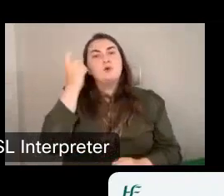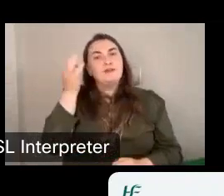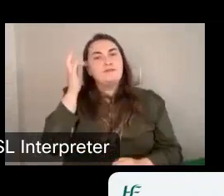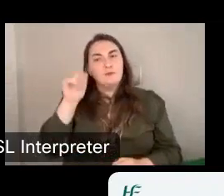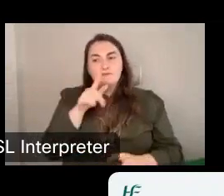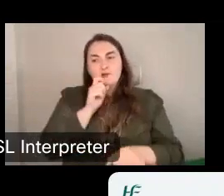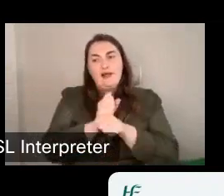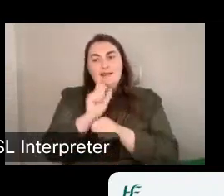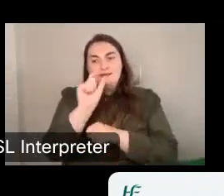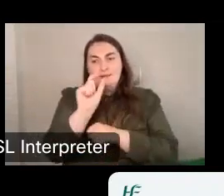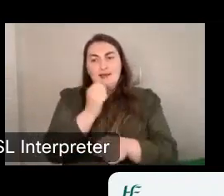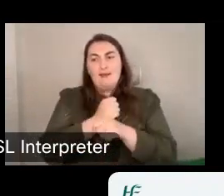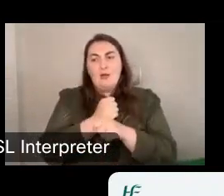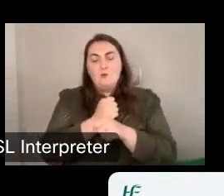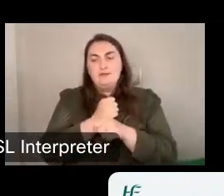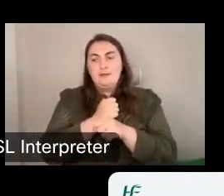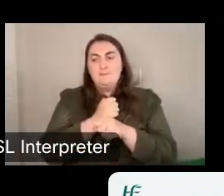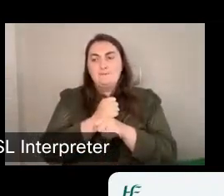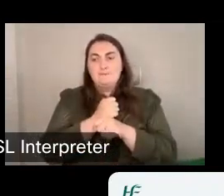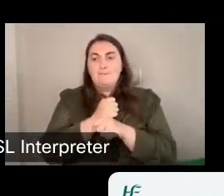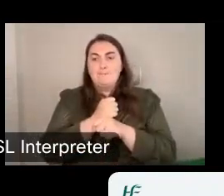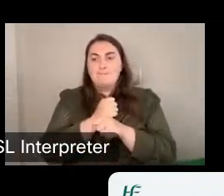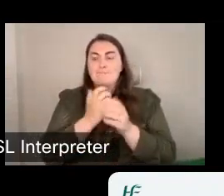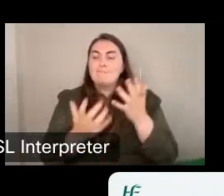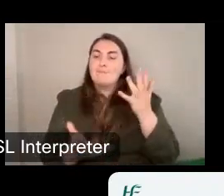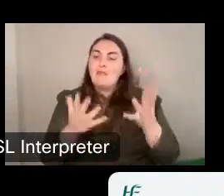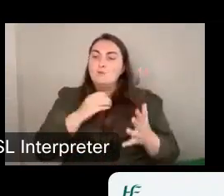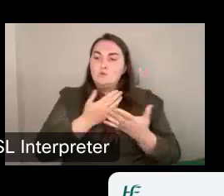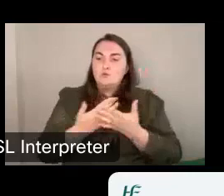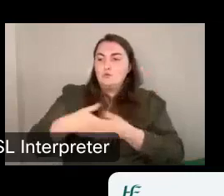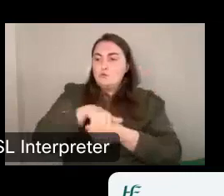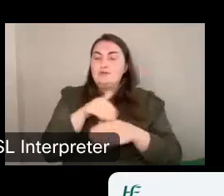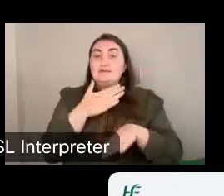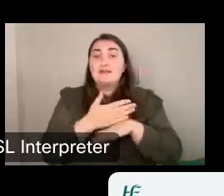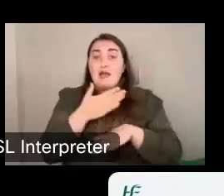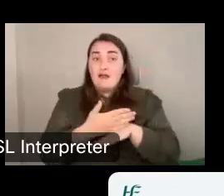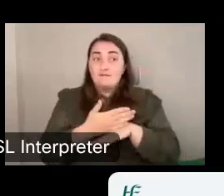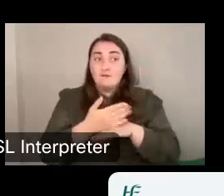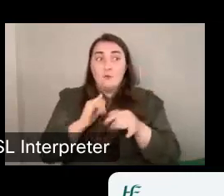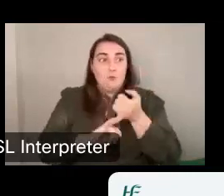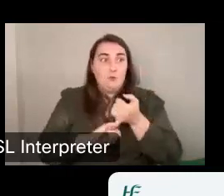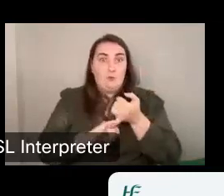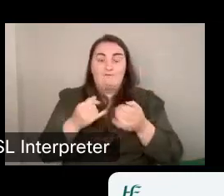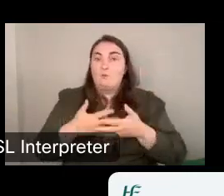speak a little bit to how to engage staff who, for